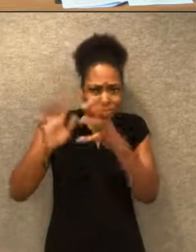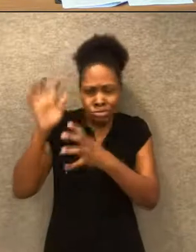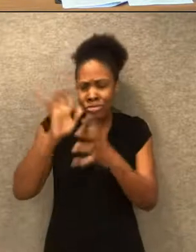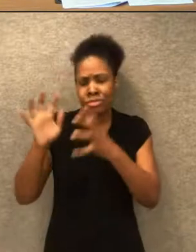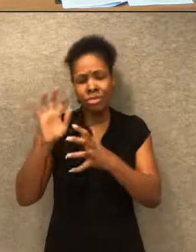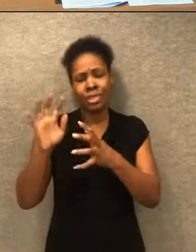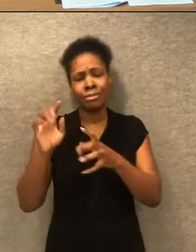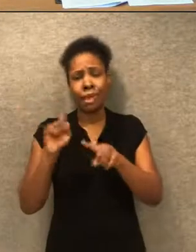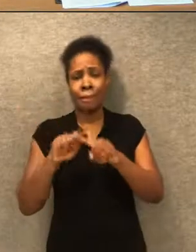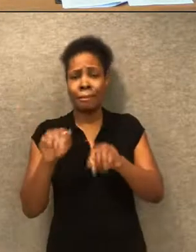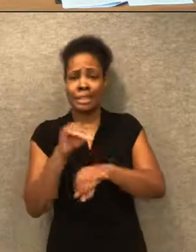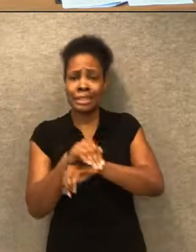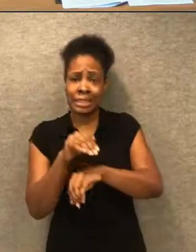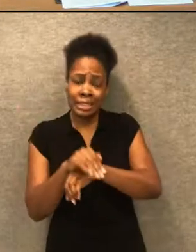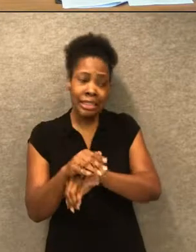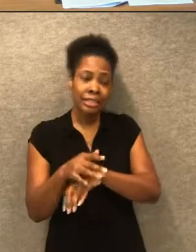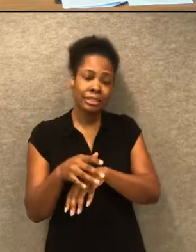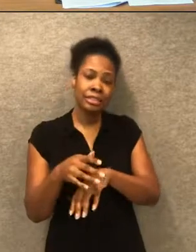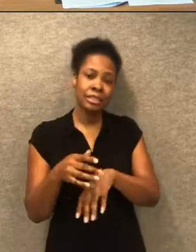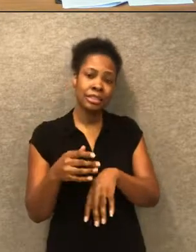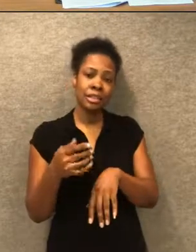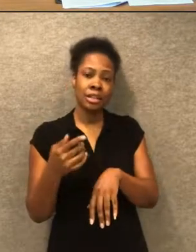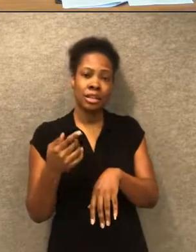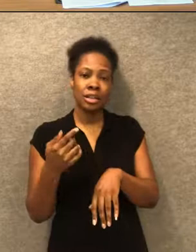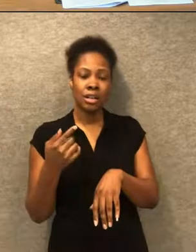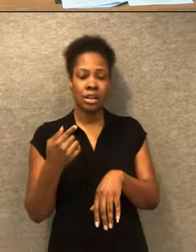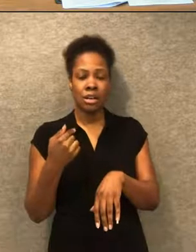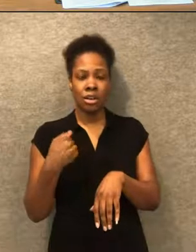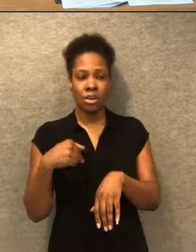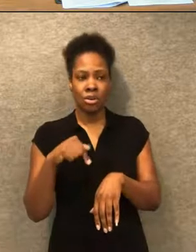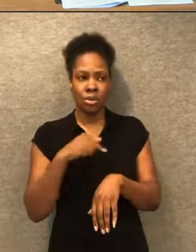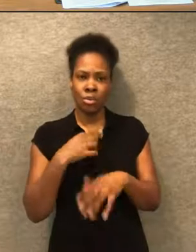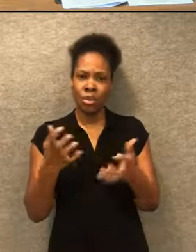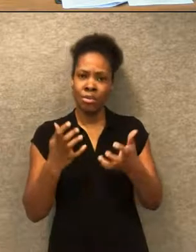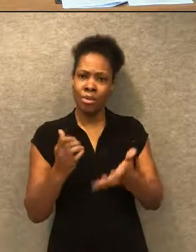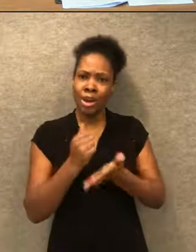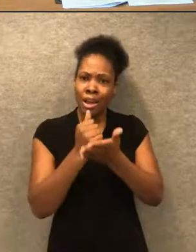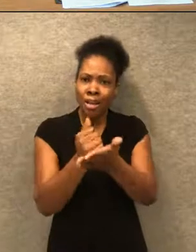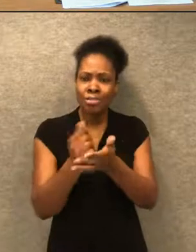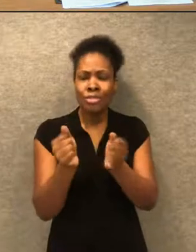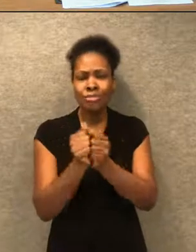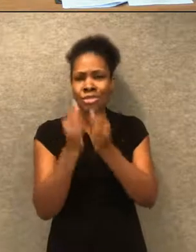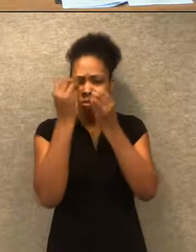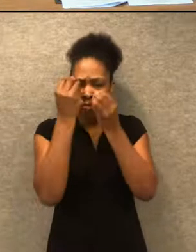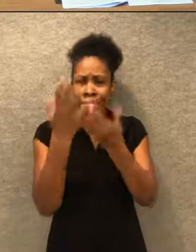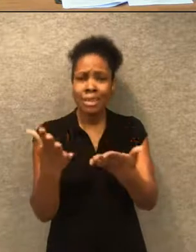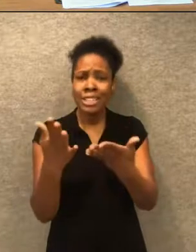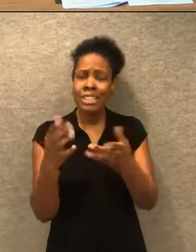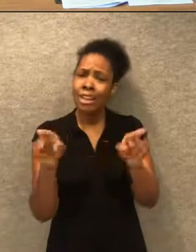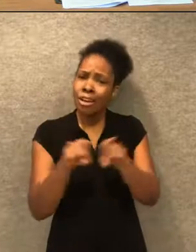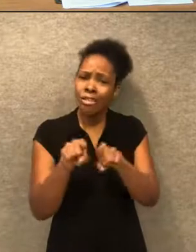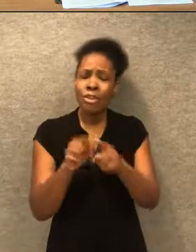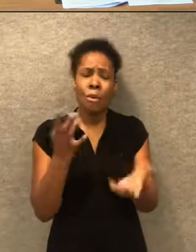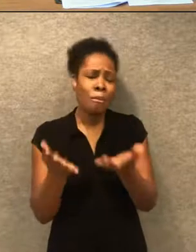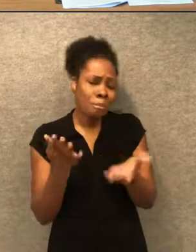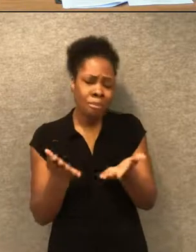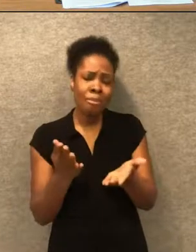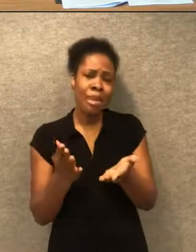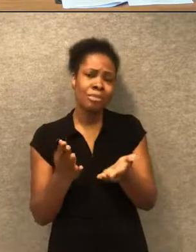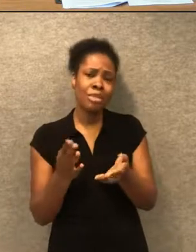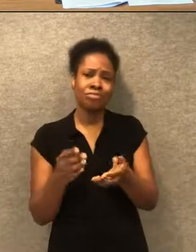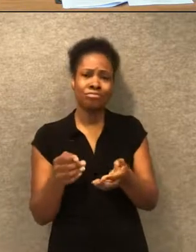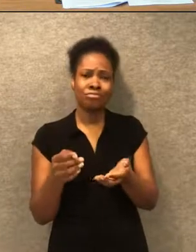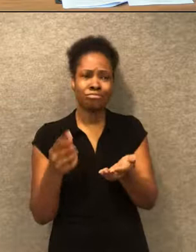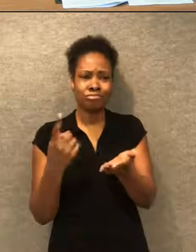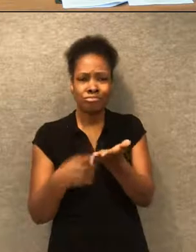give all of you who are calling in, not only just for the information, but also get a chance to talk to Dr. Thomas about